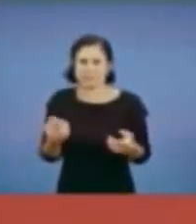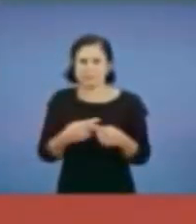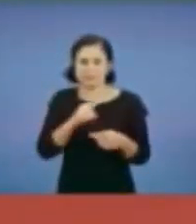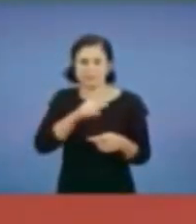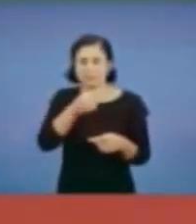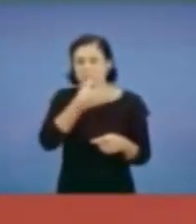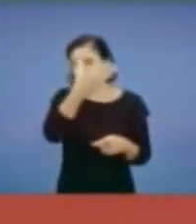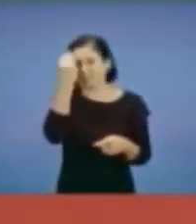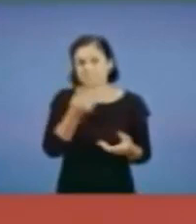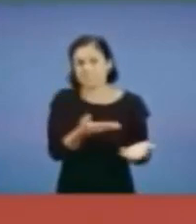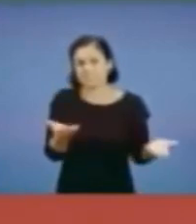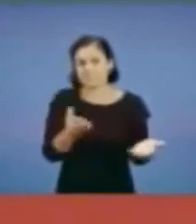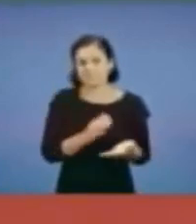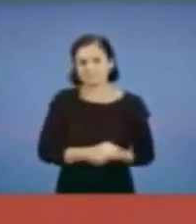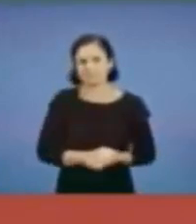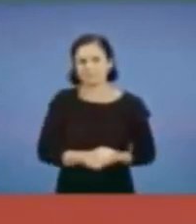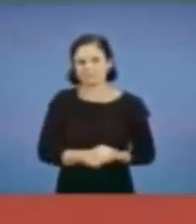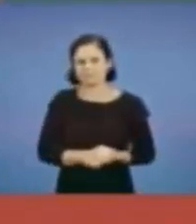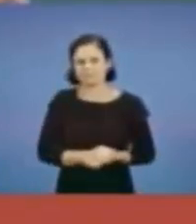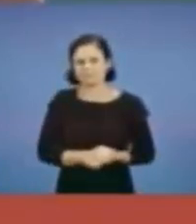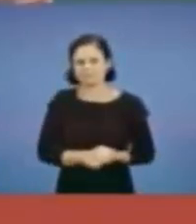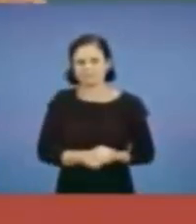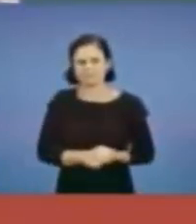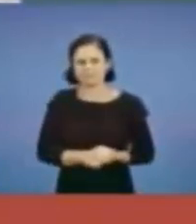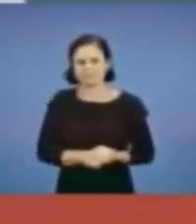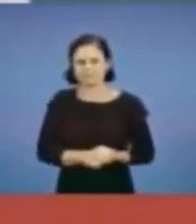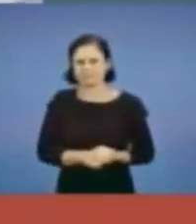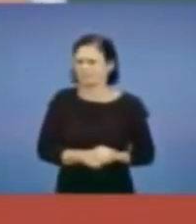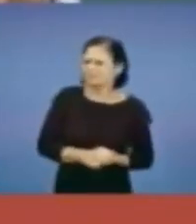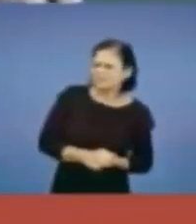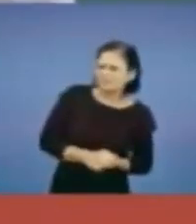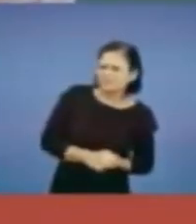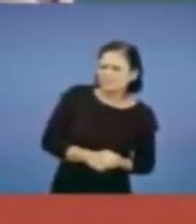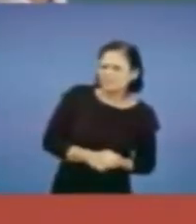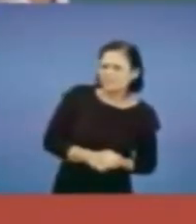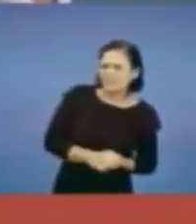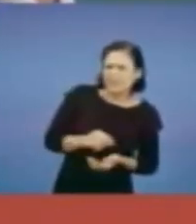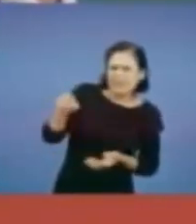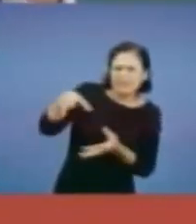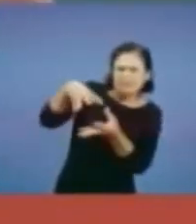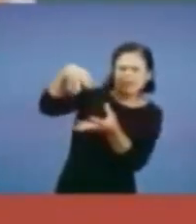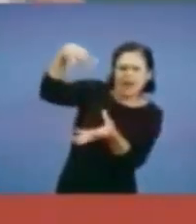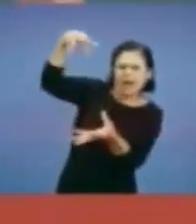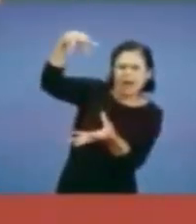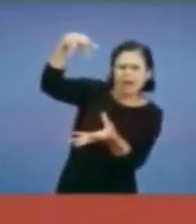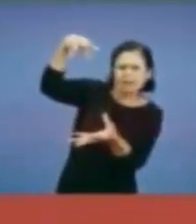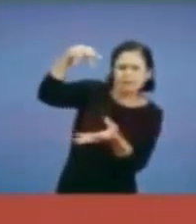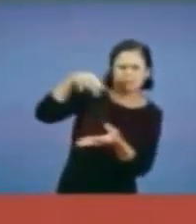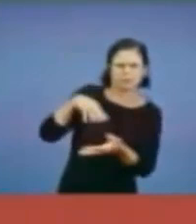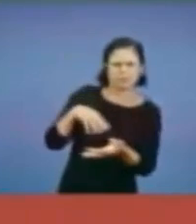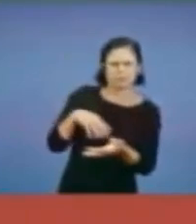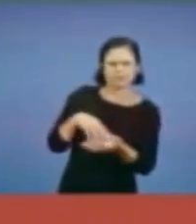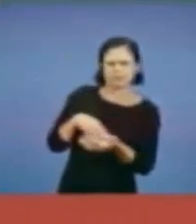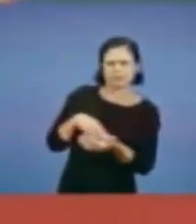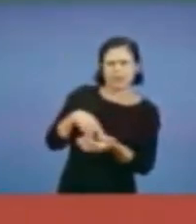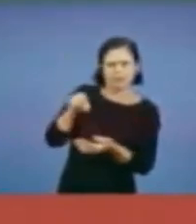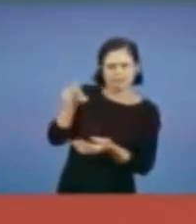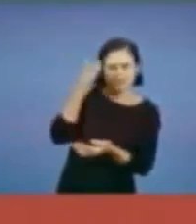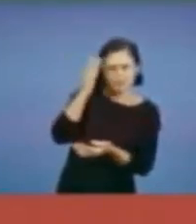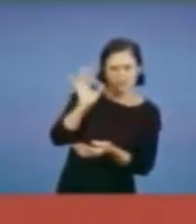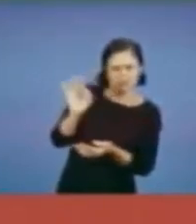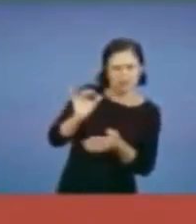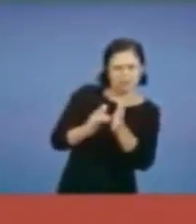Emmaus, not even for the women. They forgot about everything. There's a ghost that's coming. Others thought, no, no, no, you don't